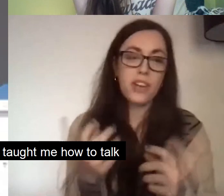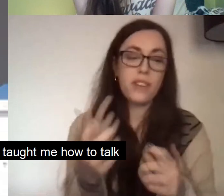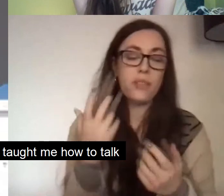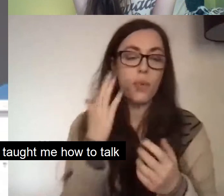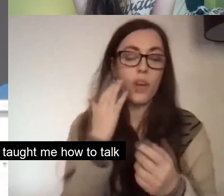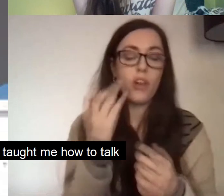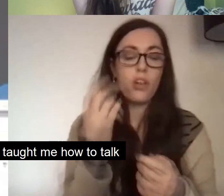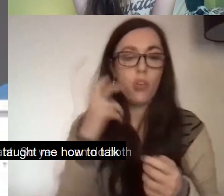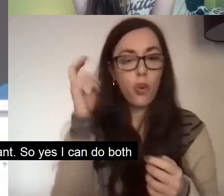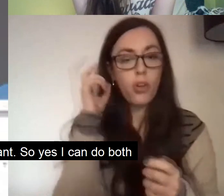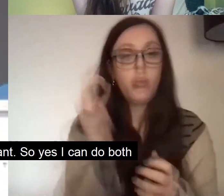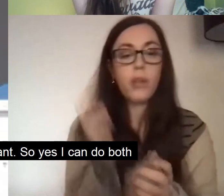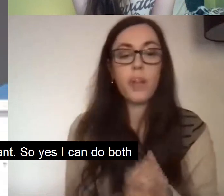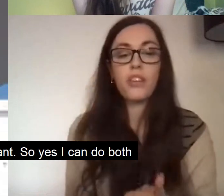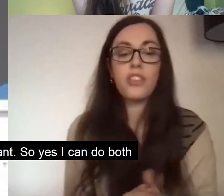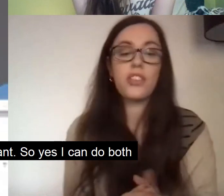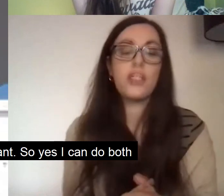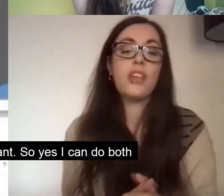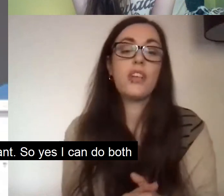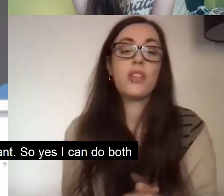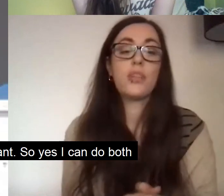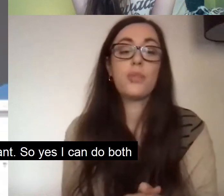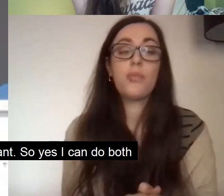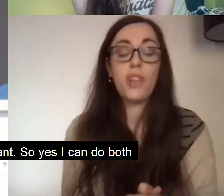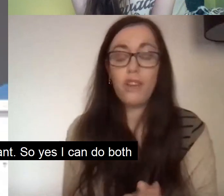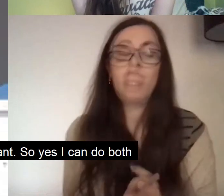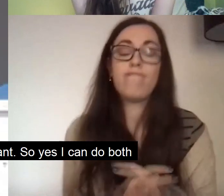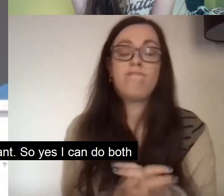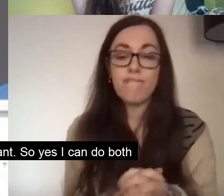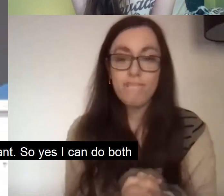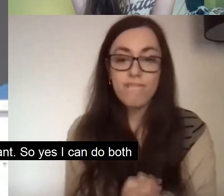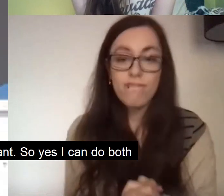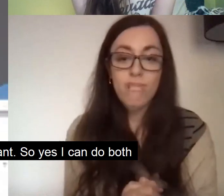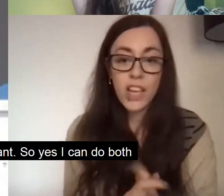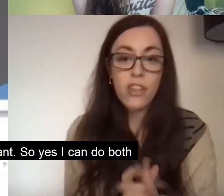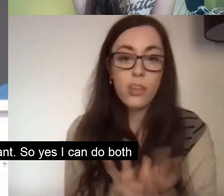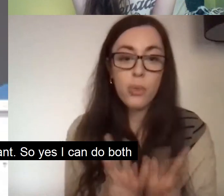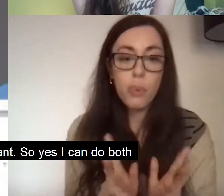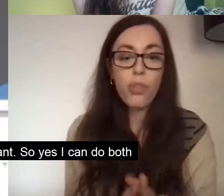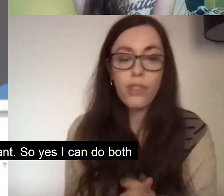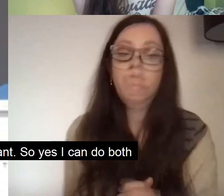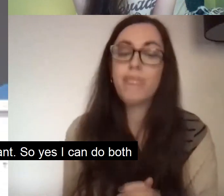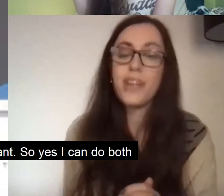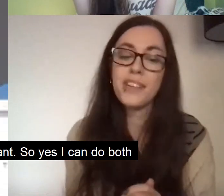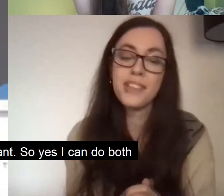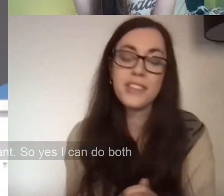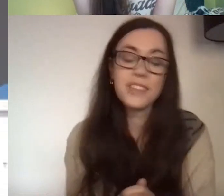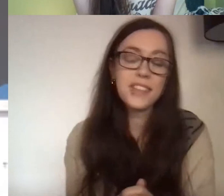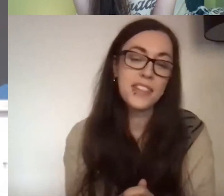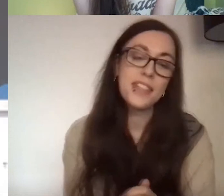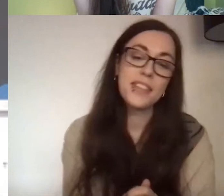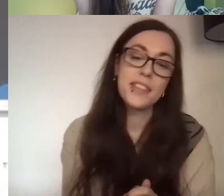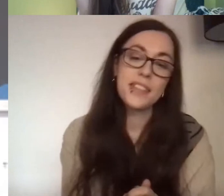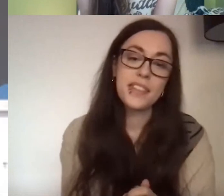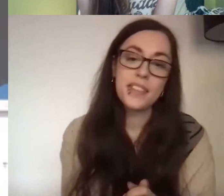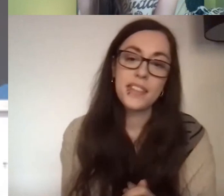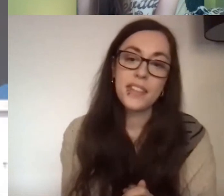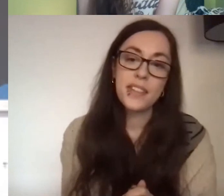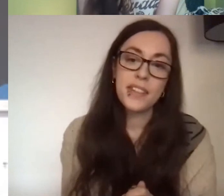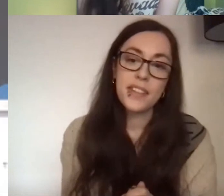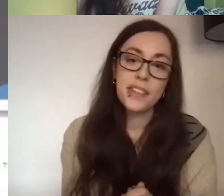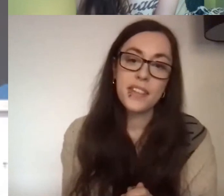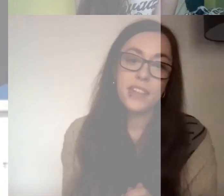then sign up when I got cochlear implant. So, yeah, can do both.